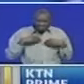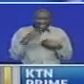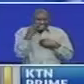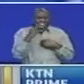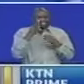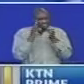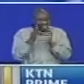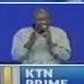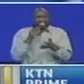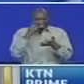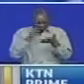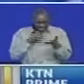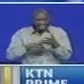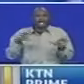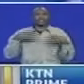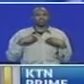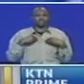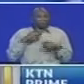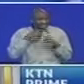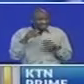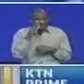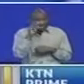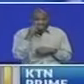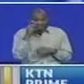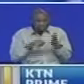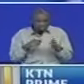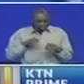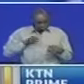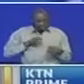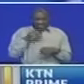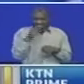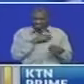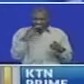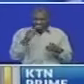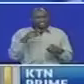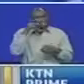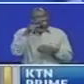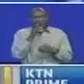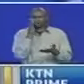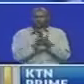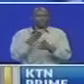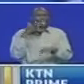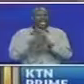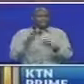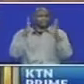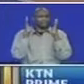levelled against her. But as Ben Kitili reports, Shollei says that is a white lie.